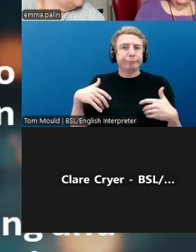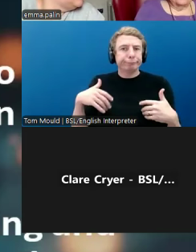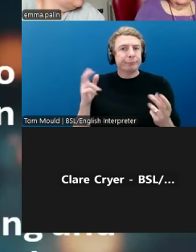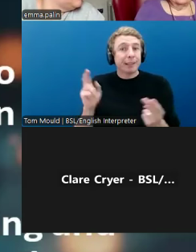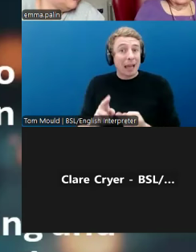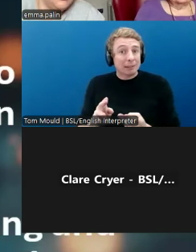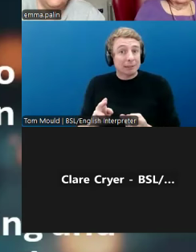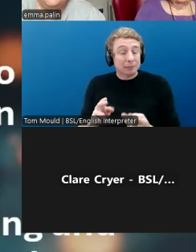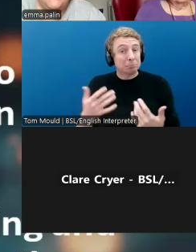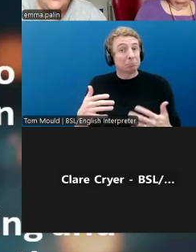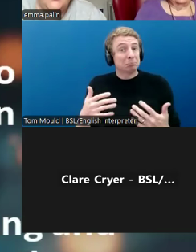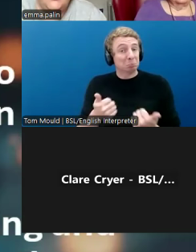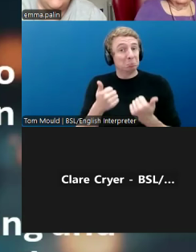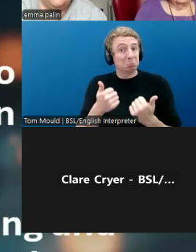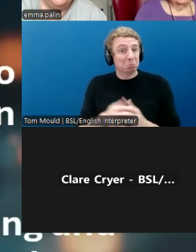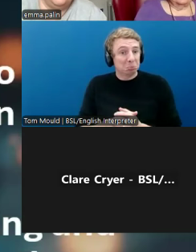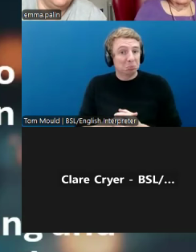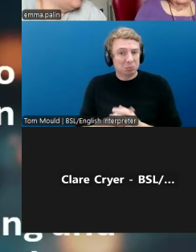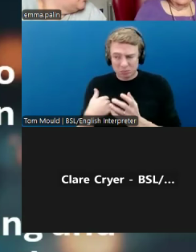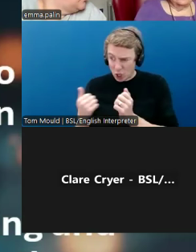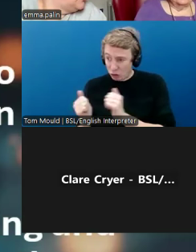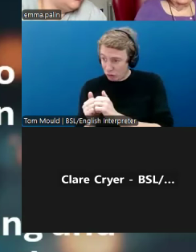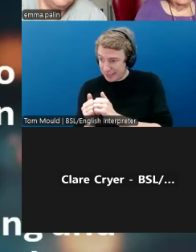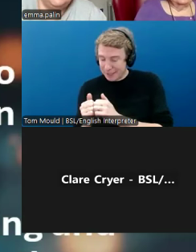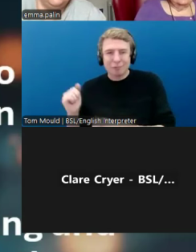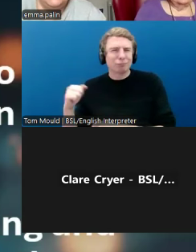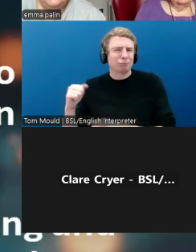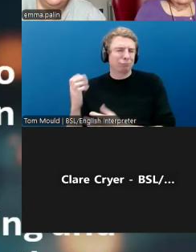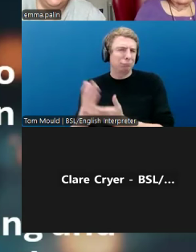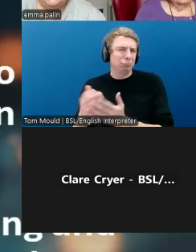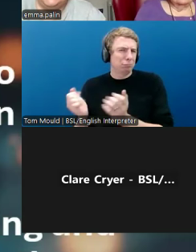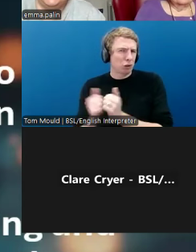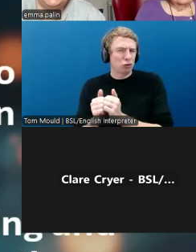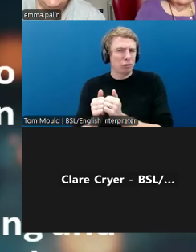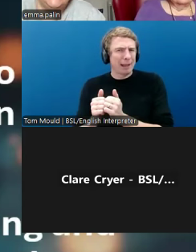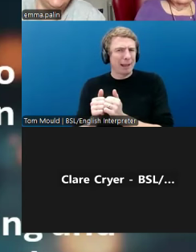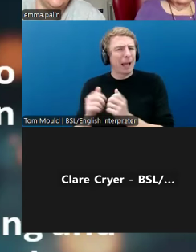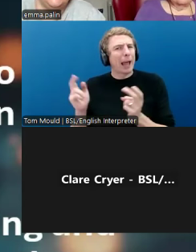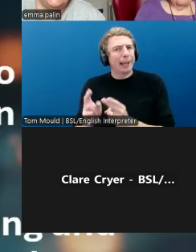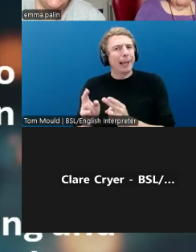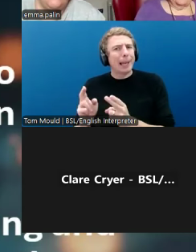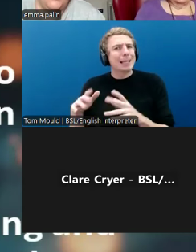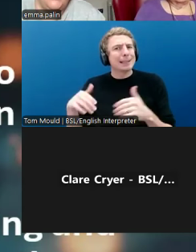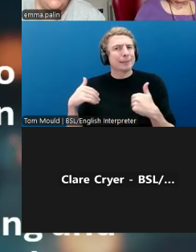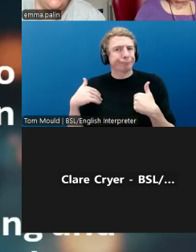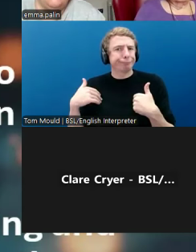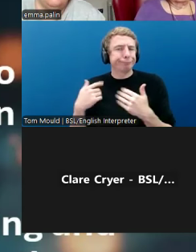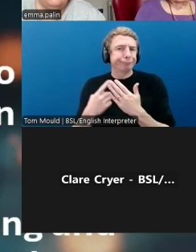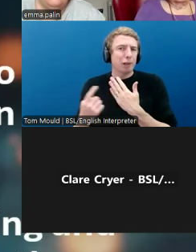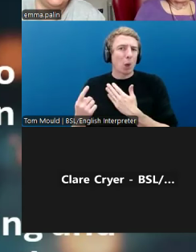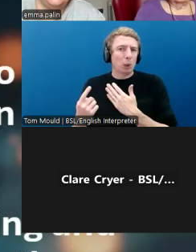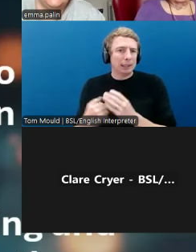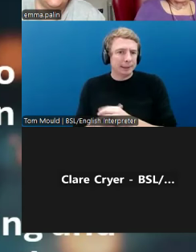Definitely agree with that, yes. That friendship. Yeah, it's particularly during a time